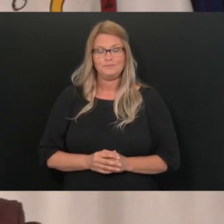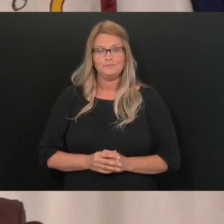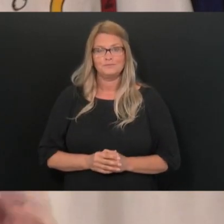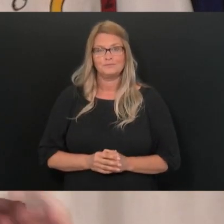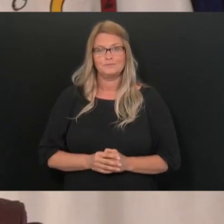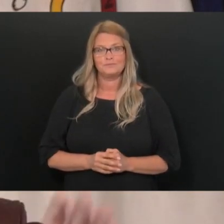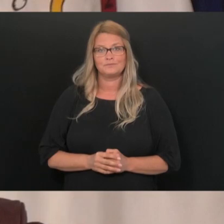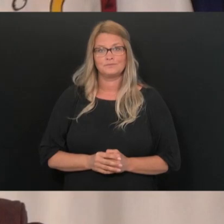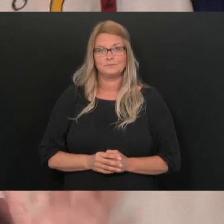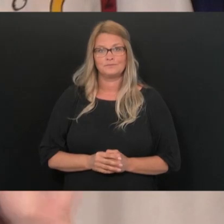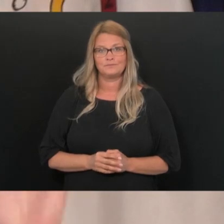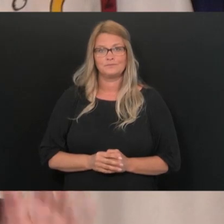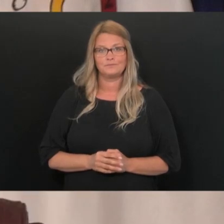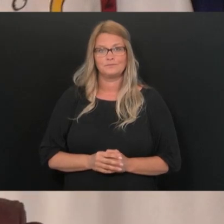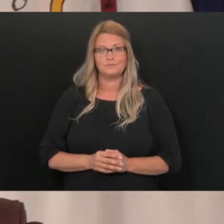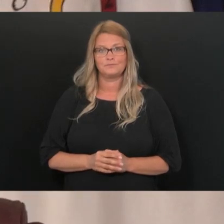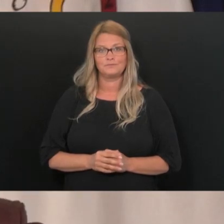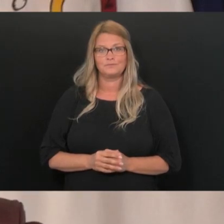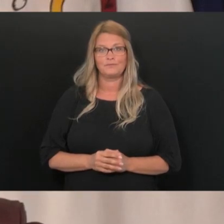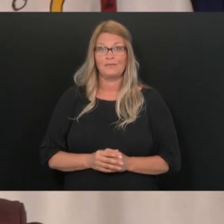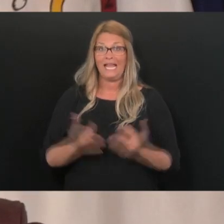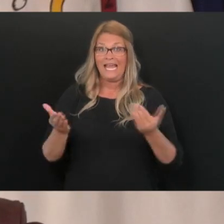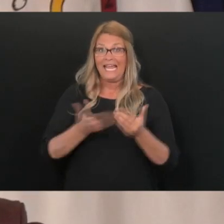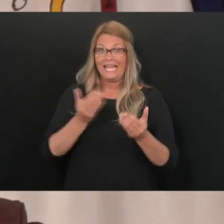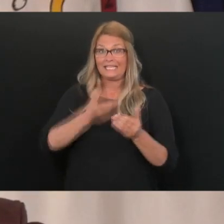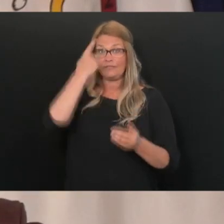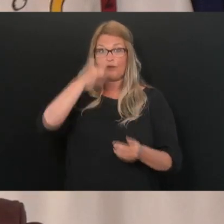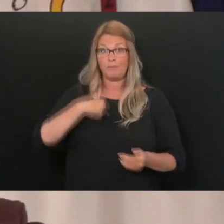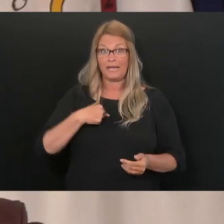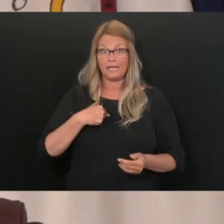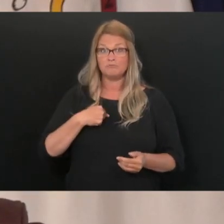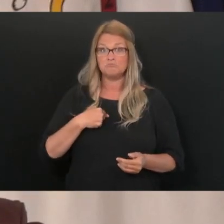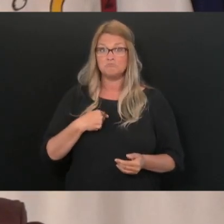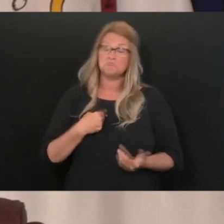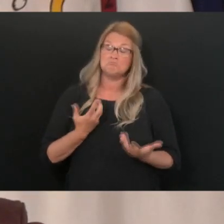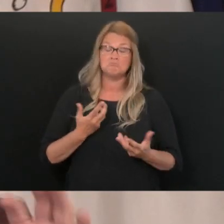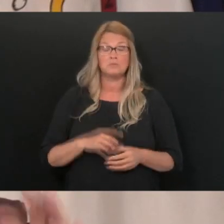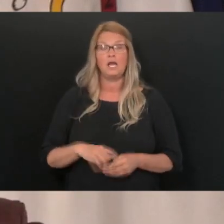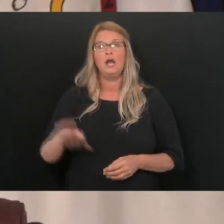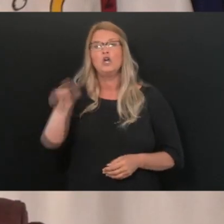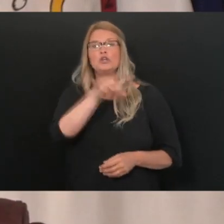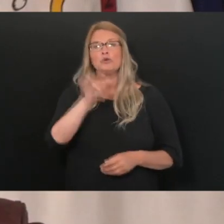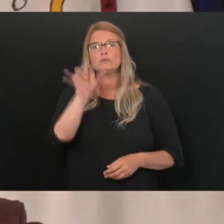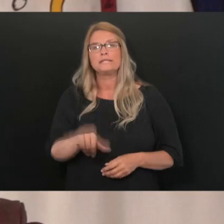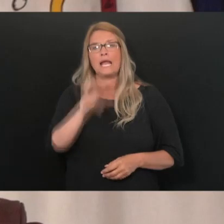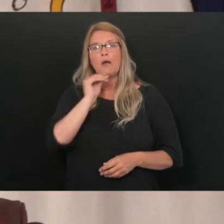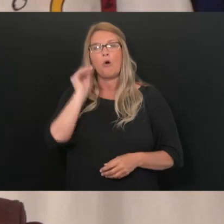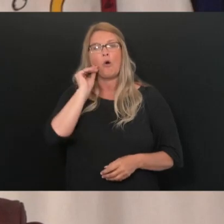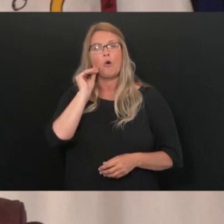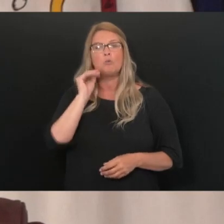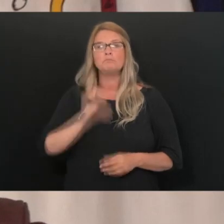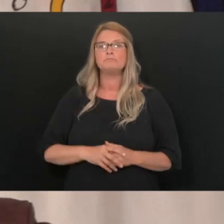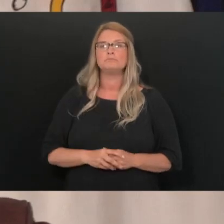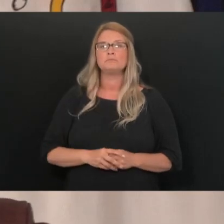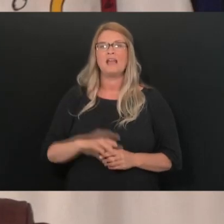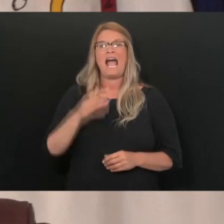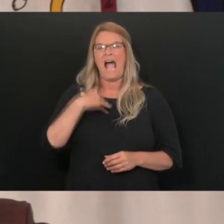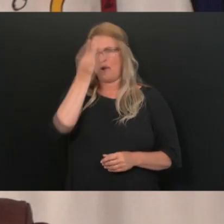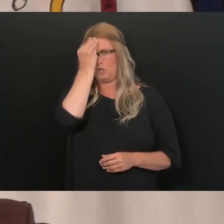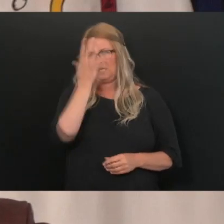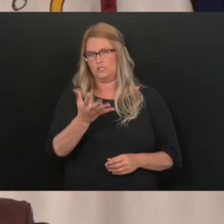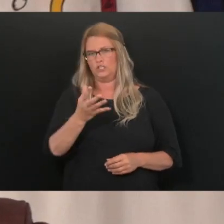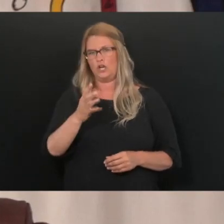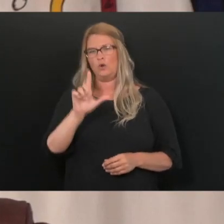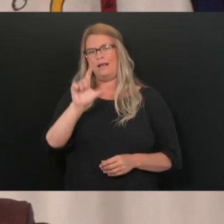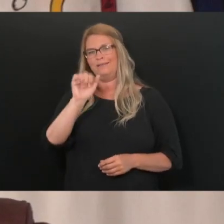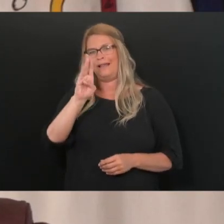be everybody stay at home, buckle up and lock your doors and stay there, and I'll call you on Labor